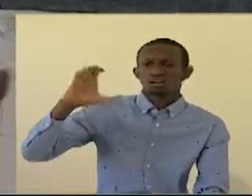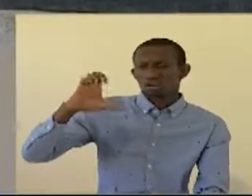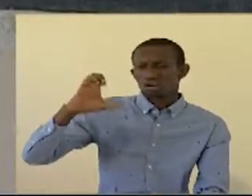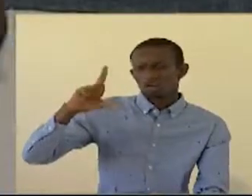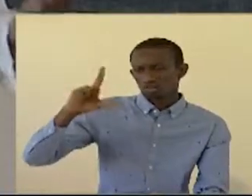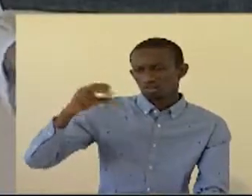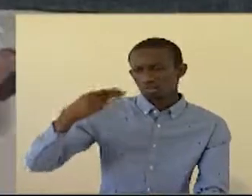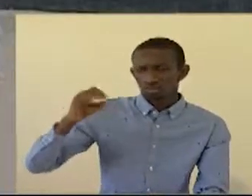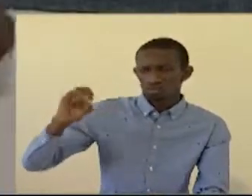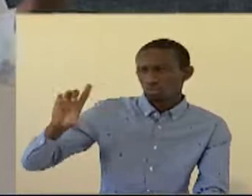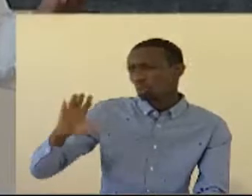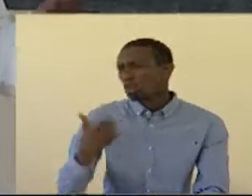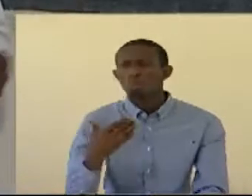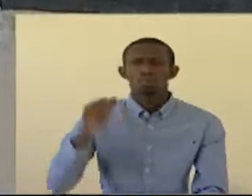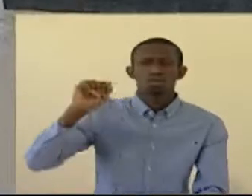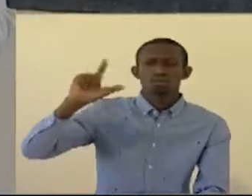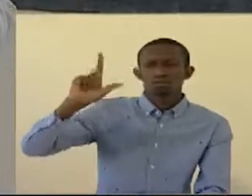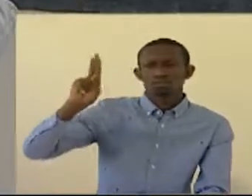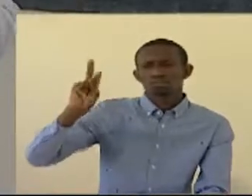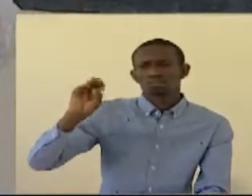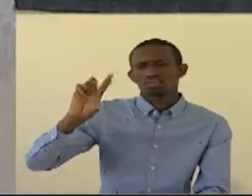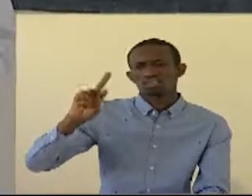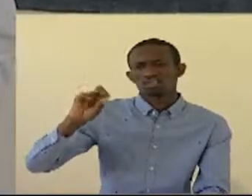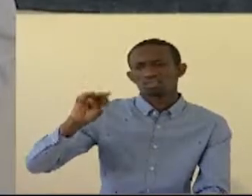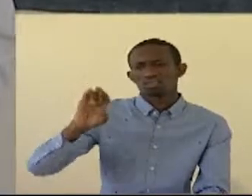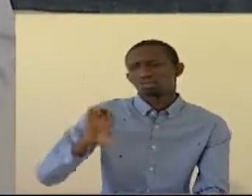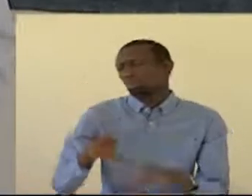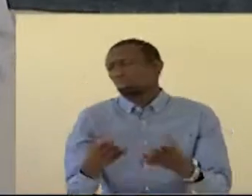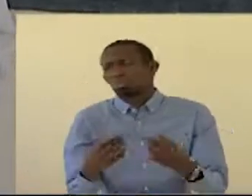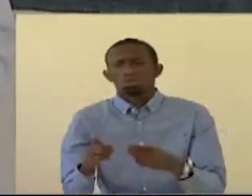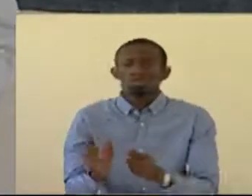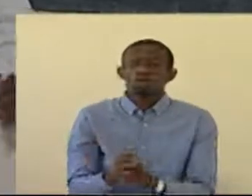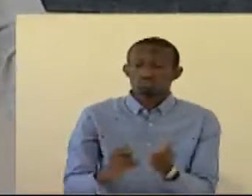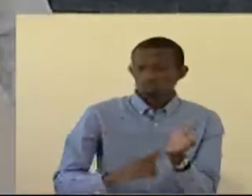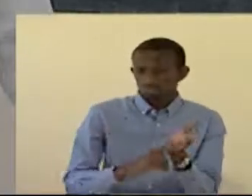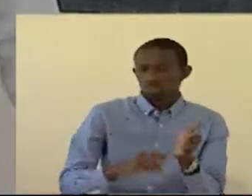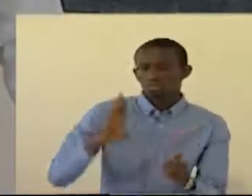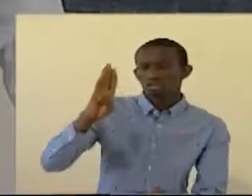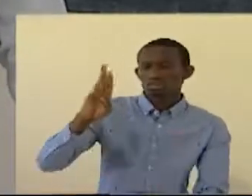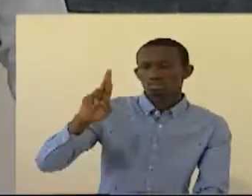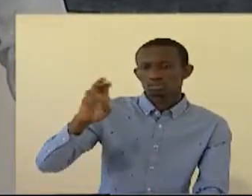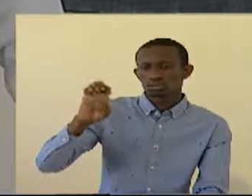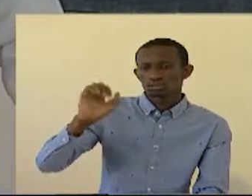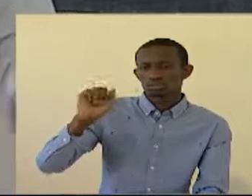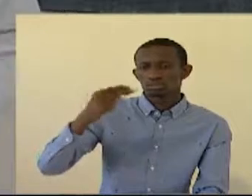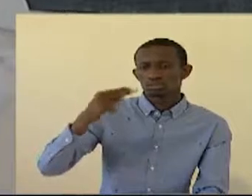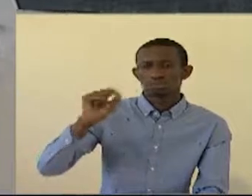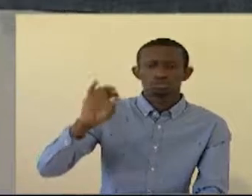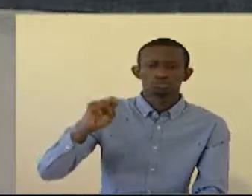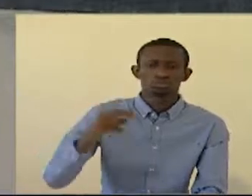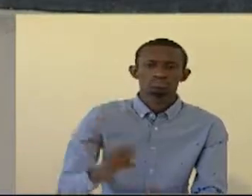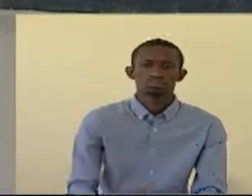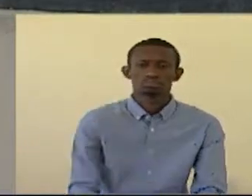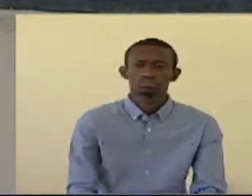carboxylic acids, alkanes, alkenes, you use Brady's reagent. When you have a carbonyl compound, you